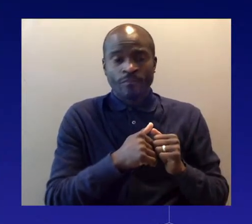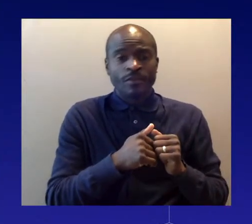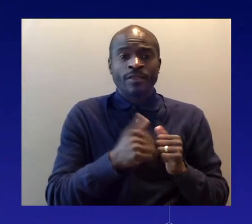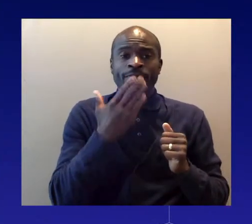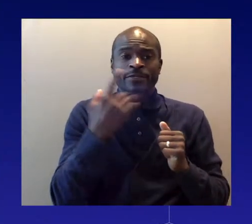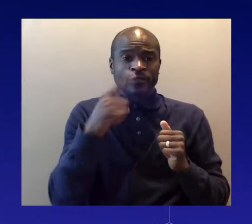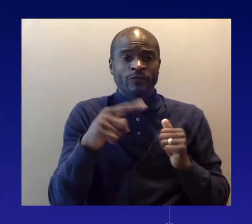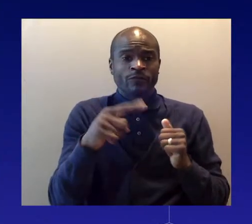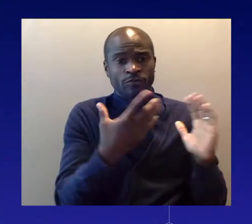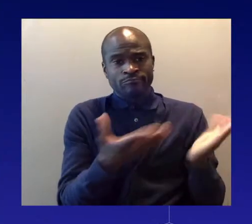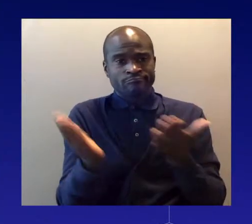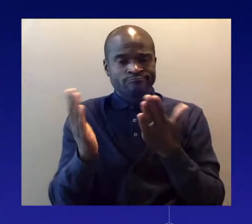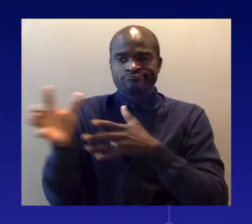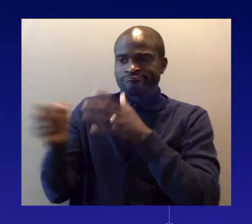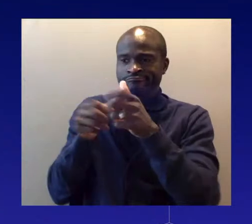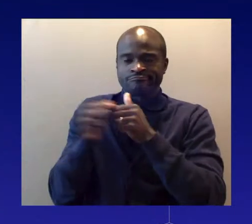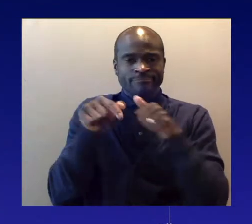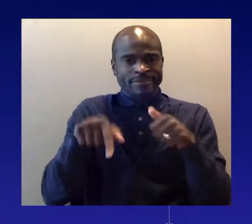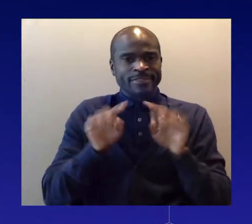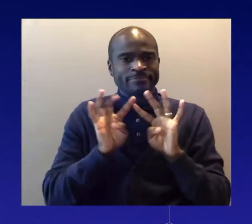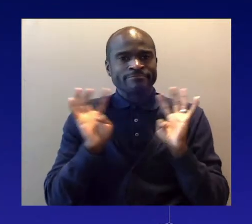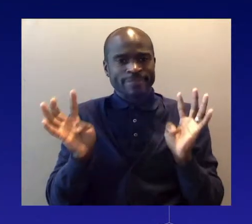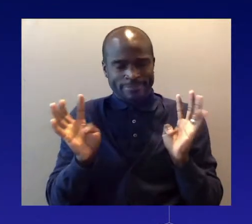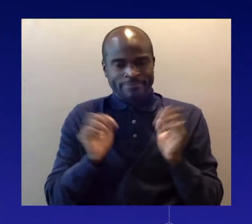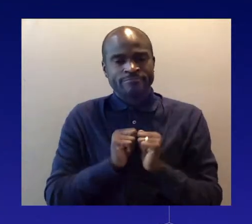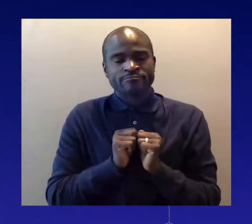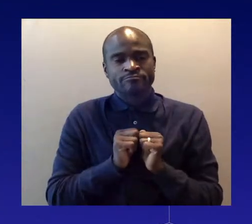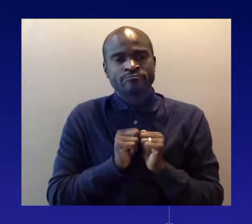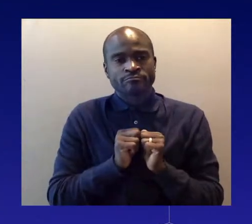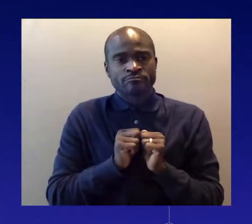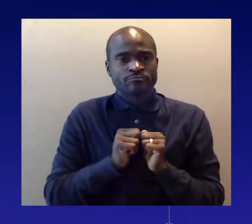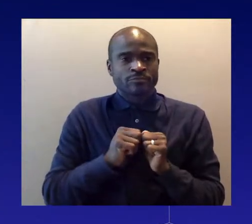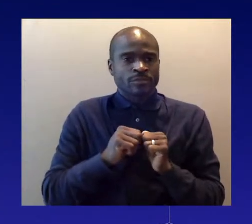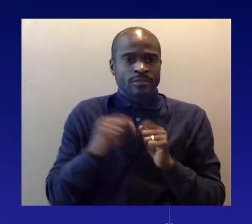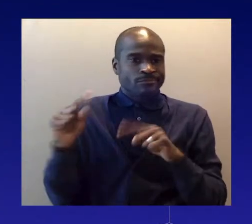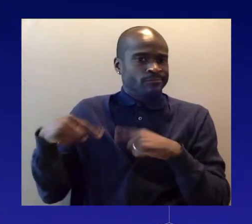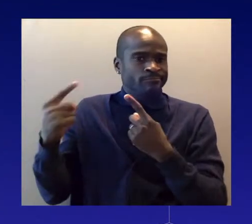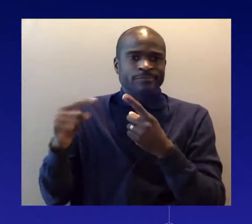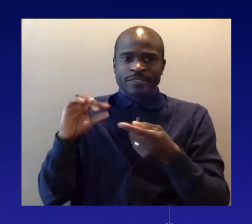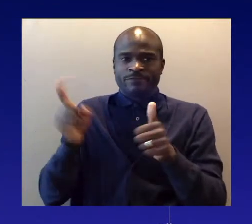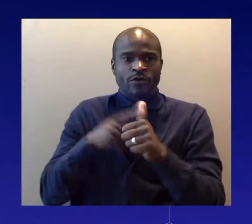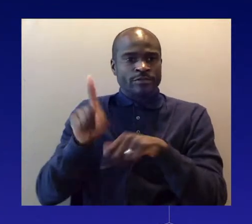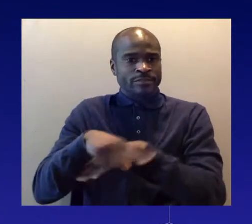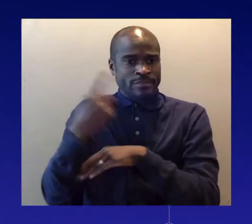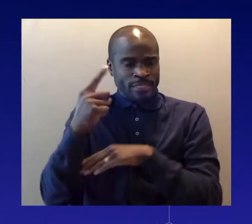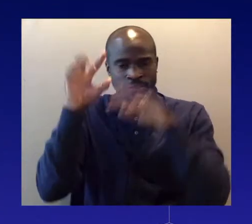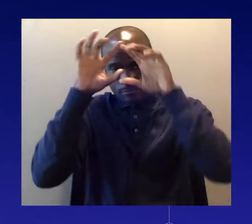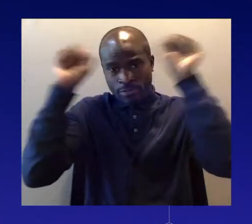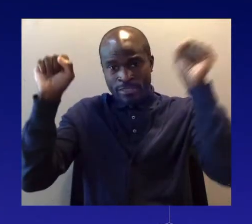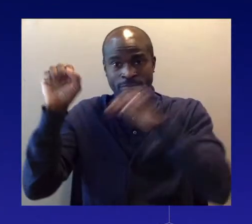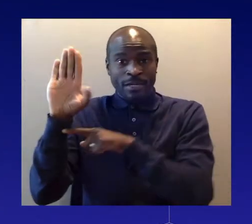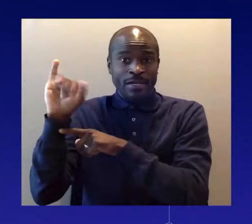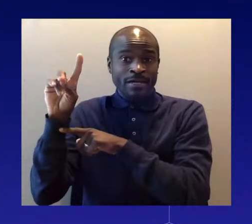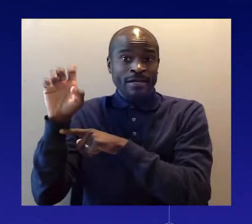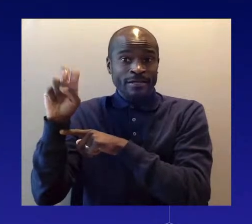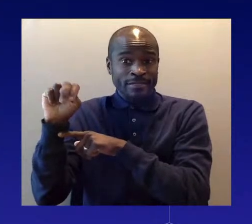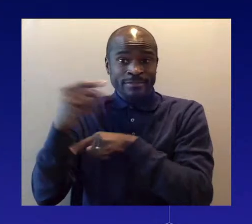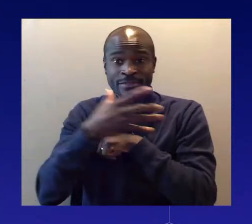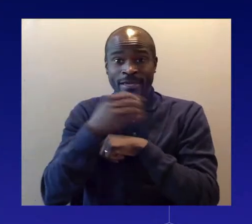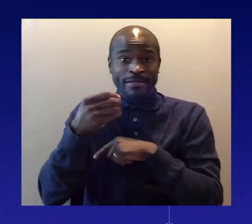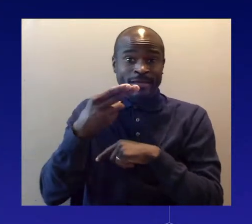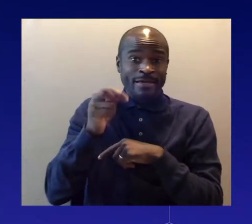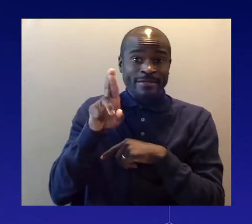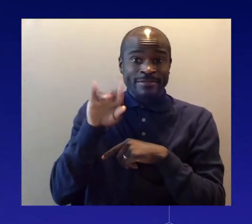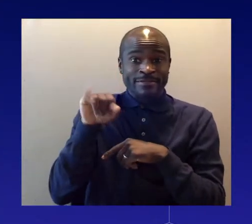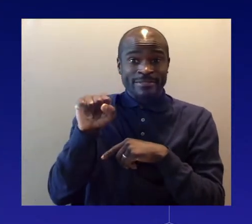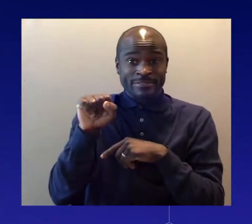one, it is no question that President Biden and Vice President Harris have made us set forth on the most ambitious